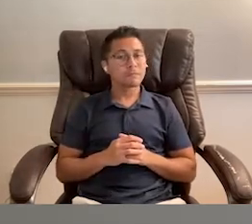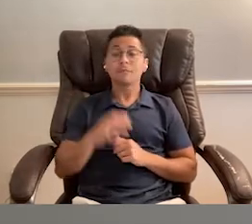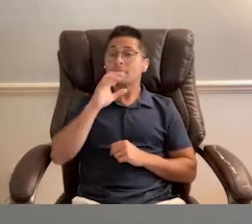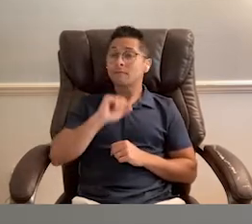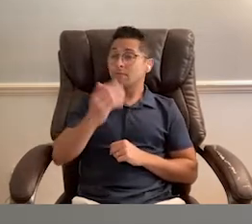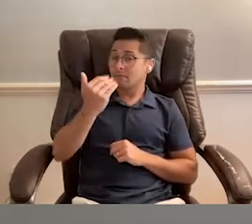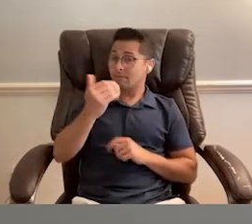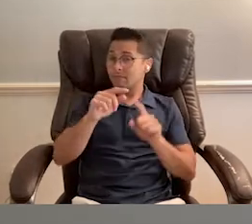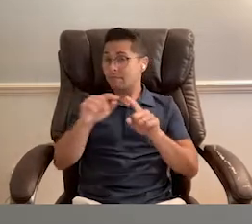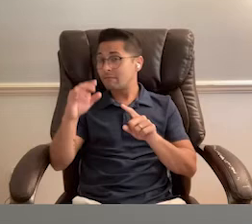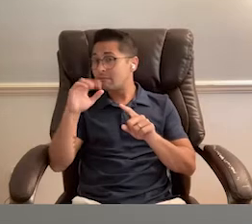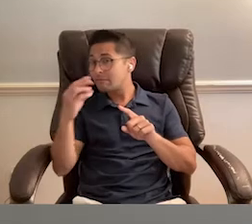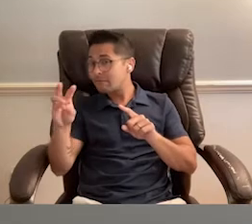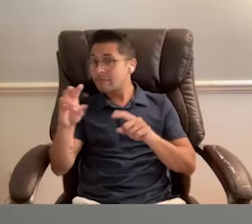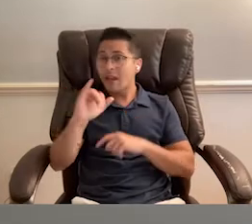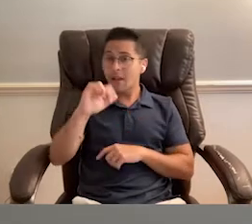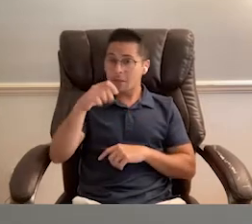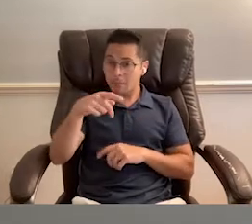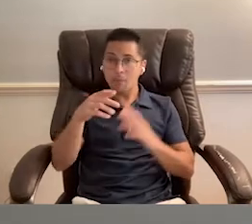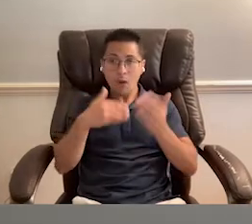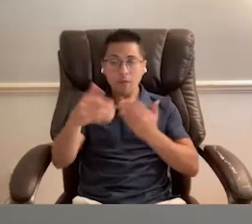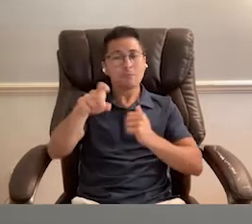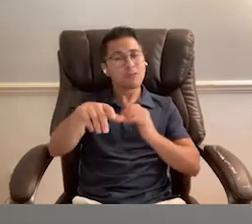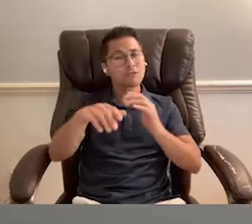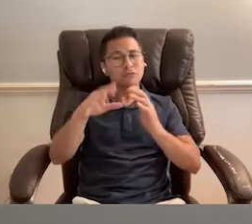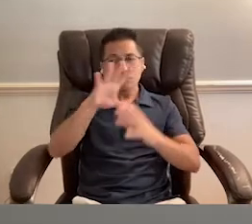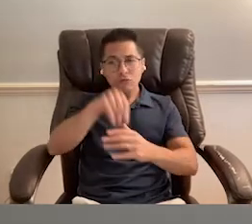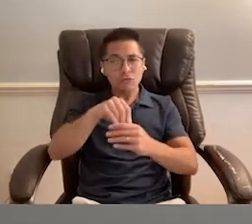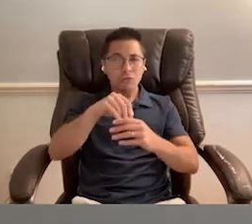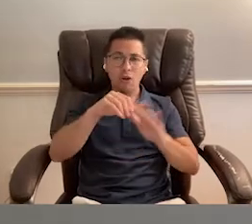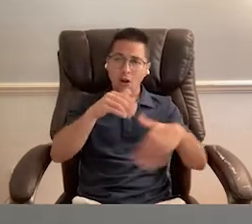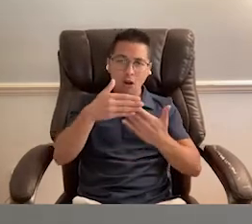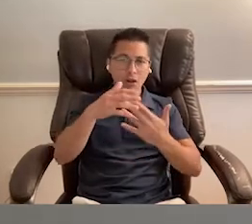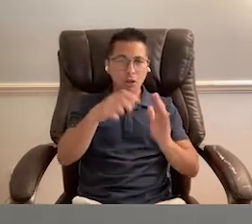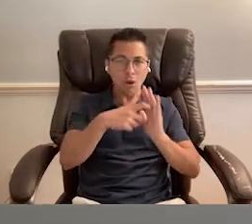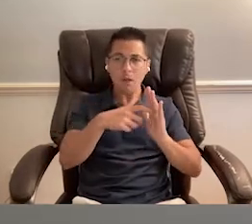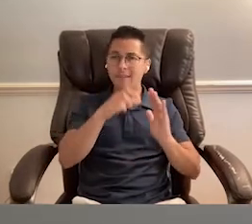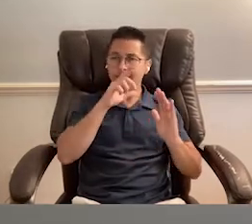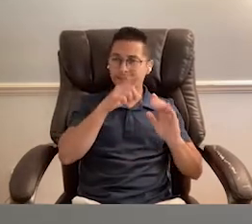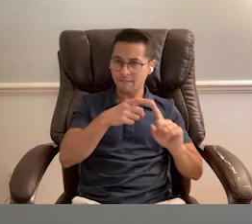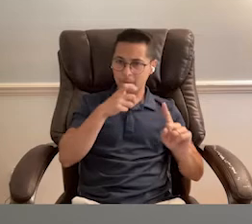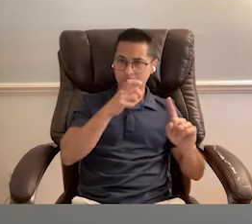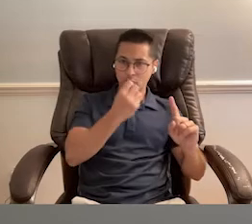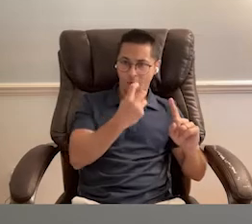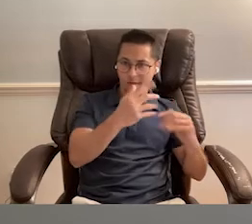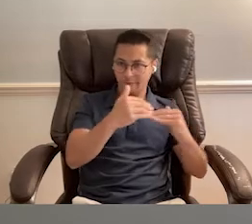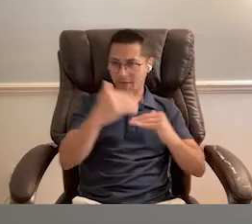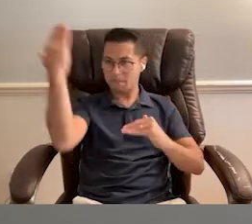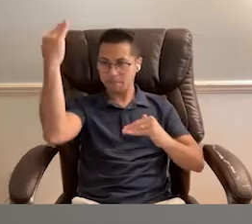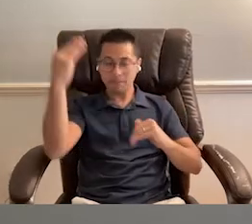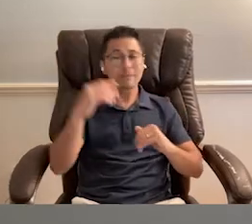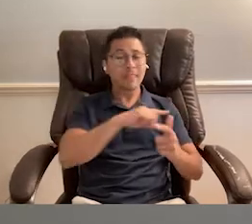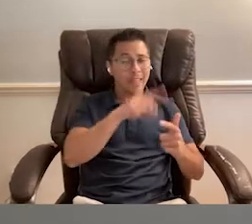So age 15 and 16, the IEP process must include all the requirements from 12 on up. Then you